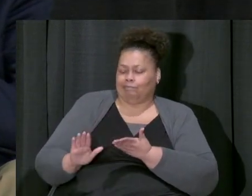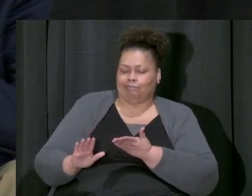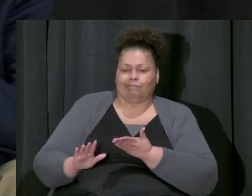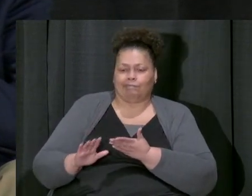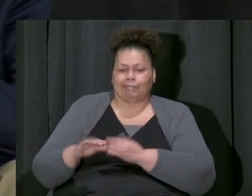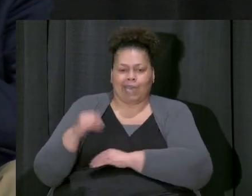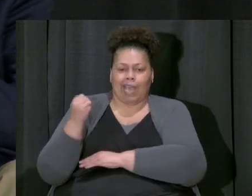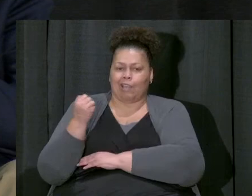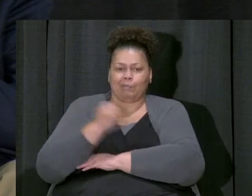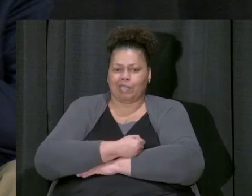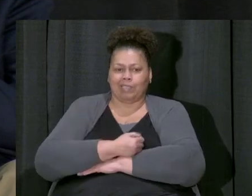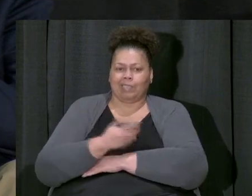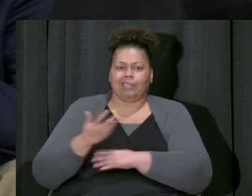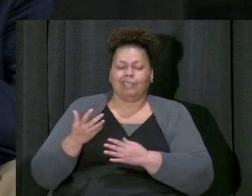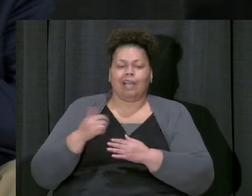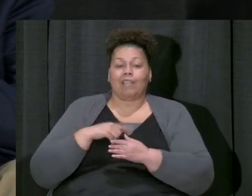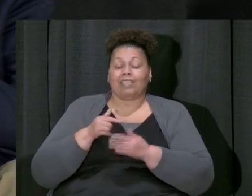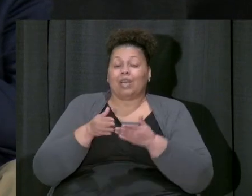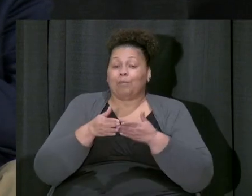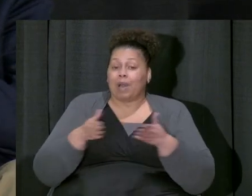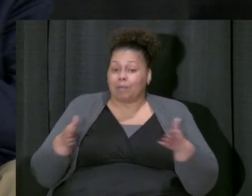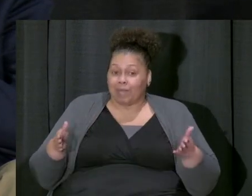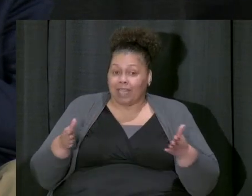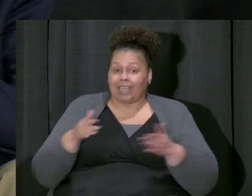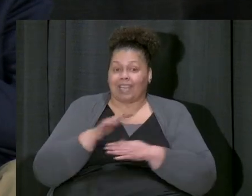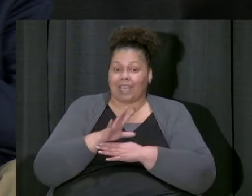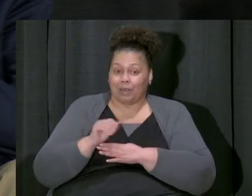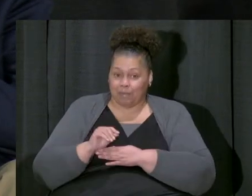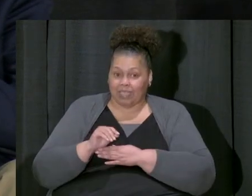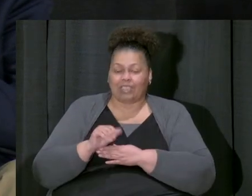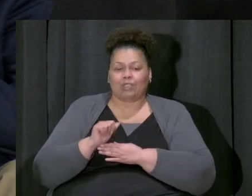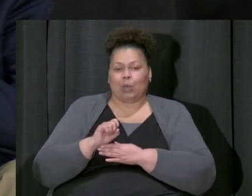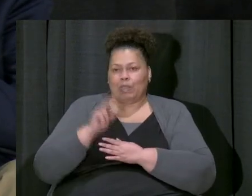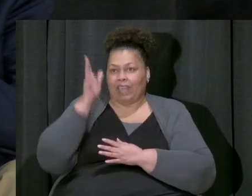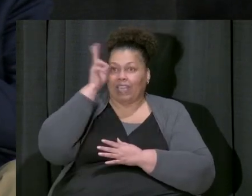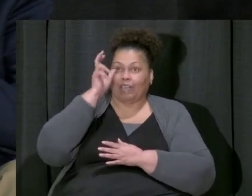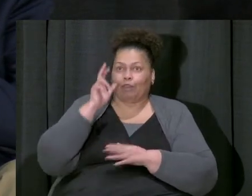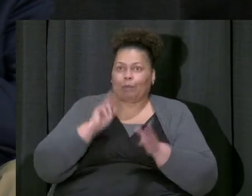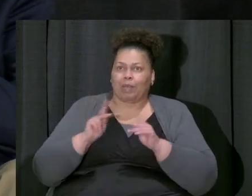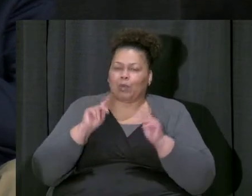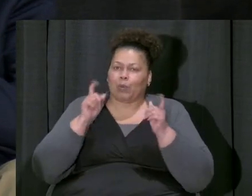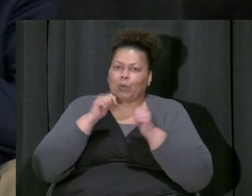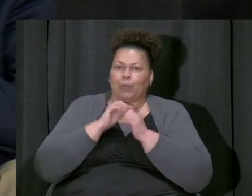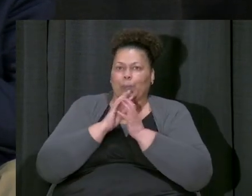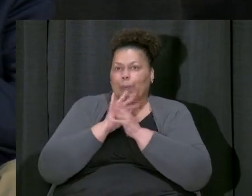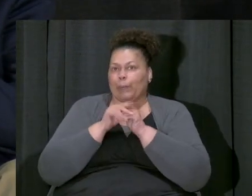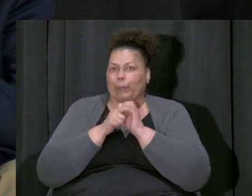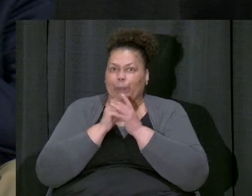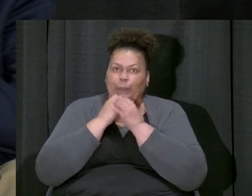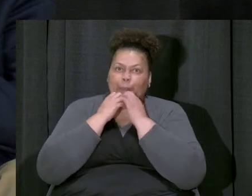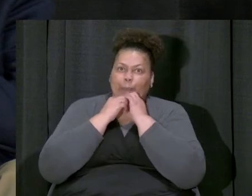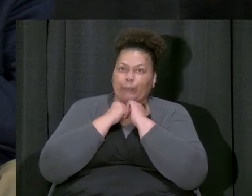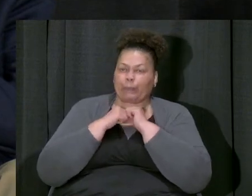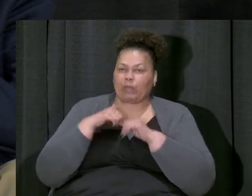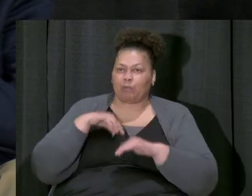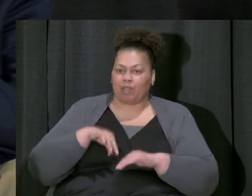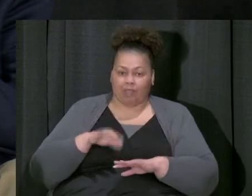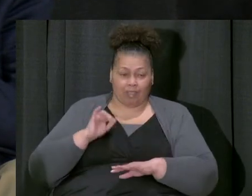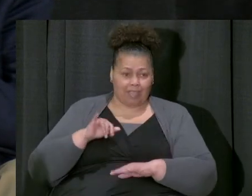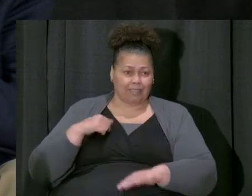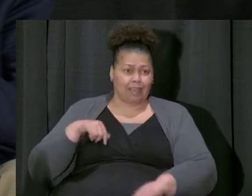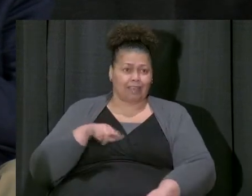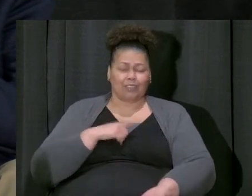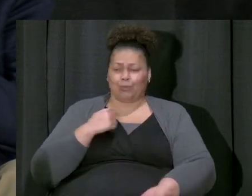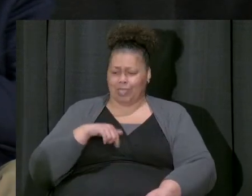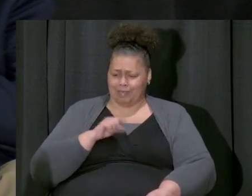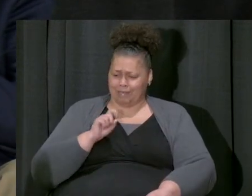are publicly traded companies, so the evil people who own these things that care only about profits, that's us, okay? Mm. We're the